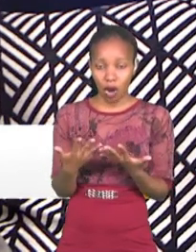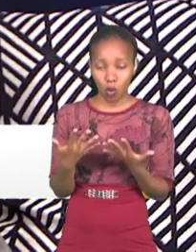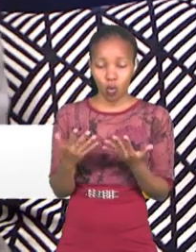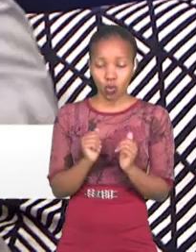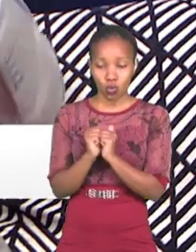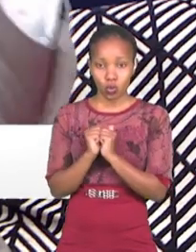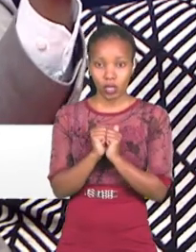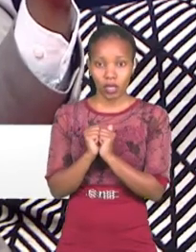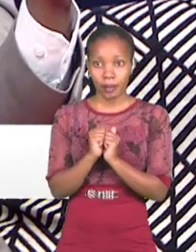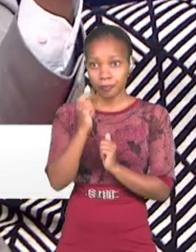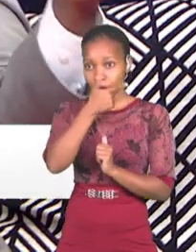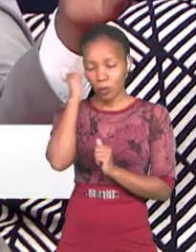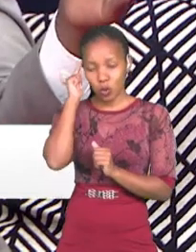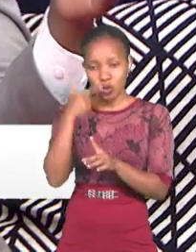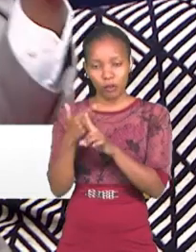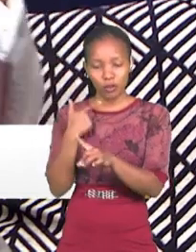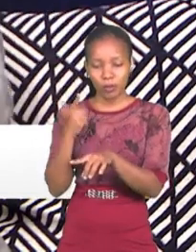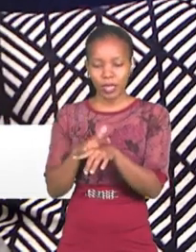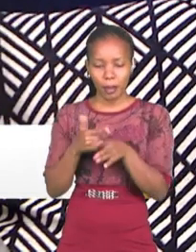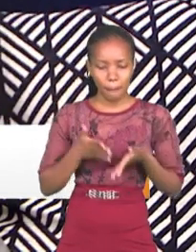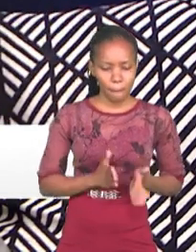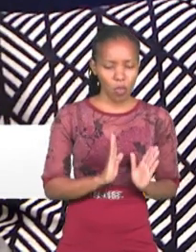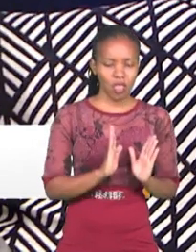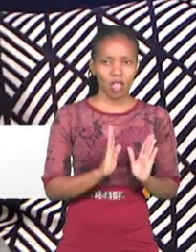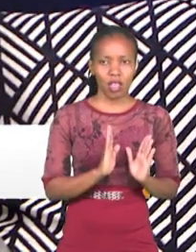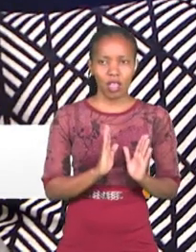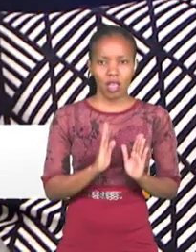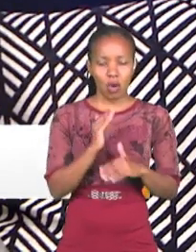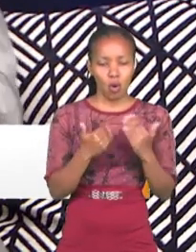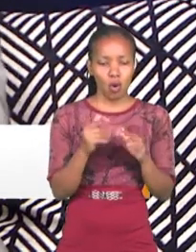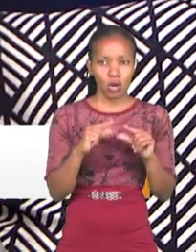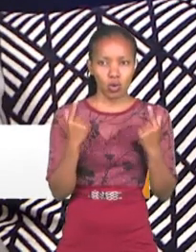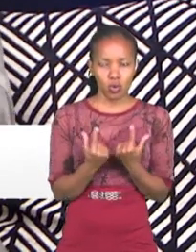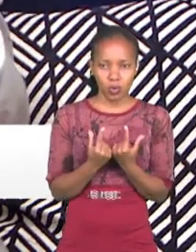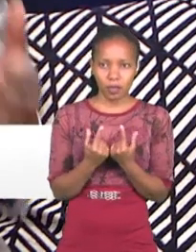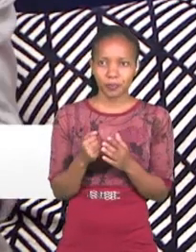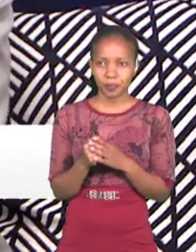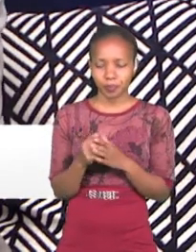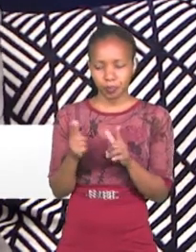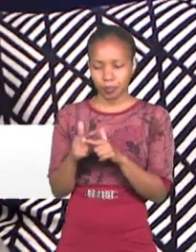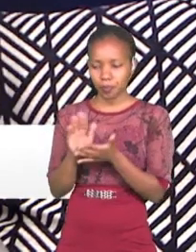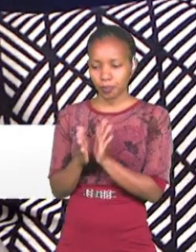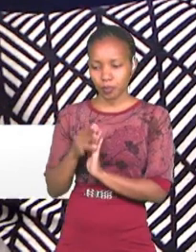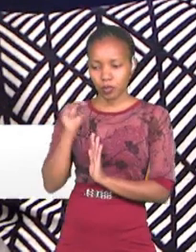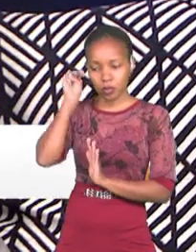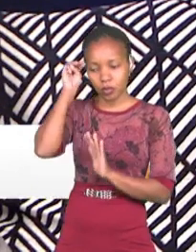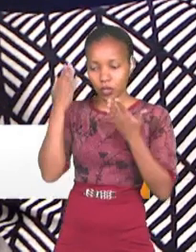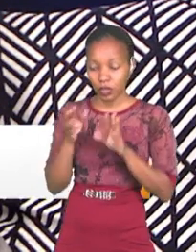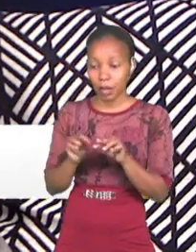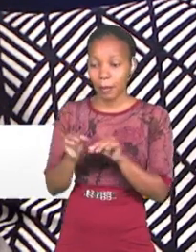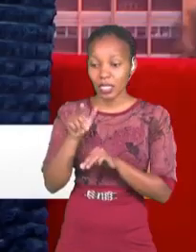Because from neonate to the child, to now the infant, all those things, now to the adolescent, how do you manage